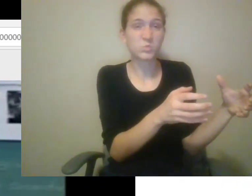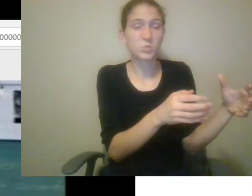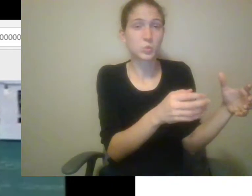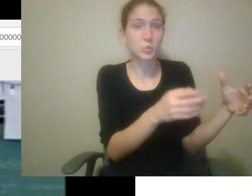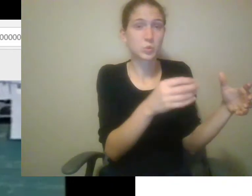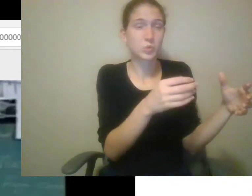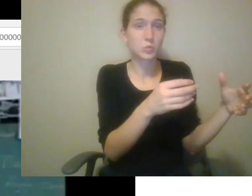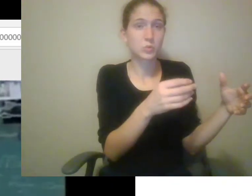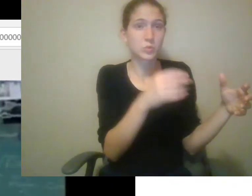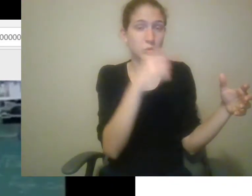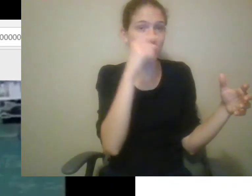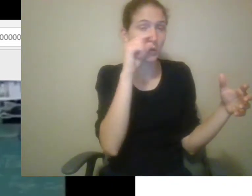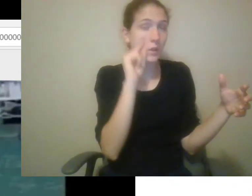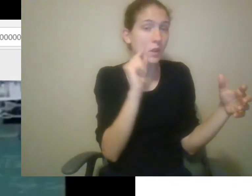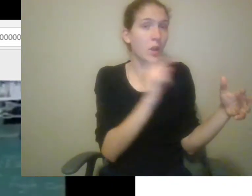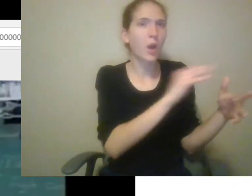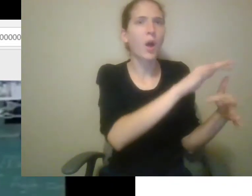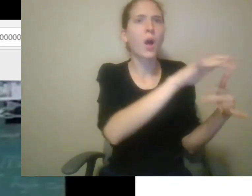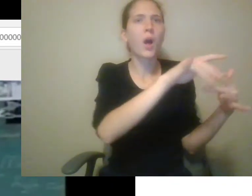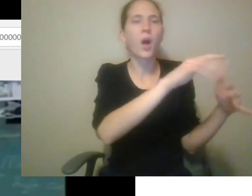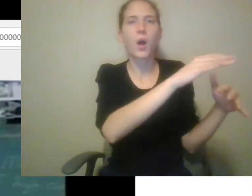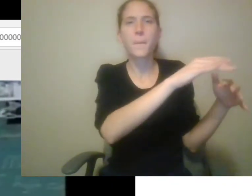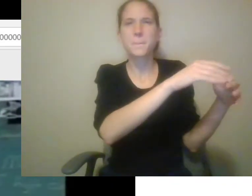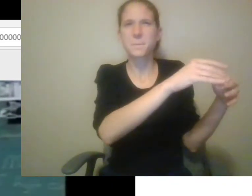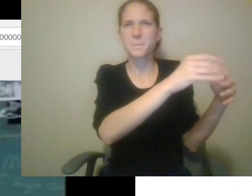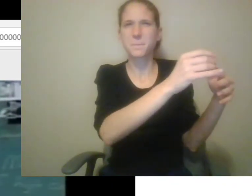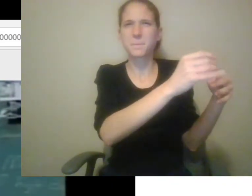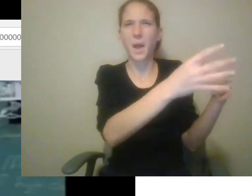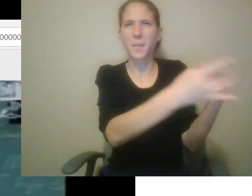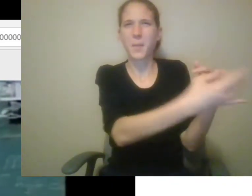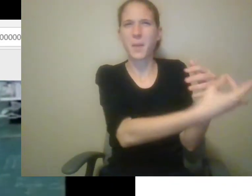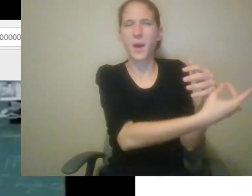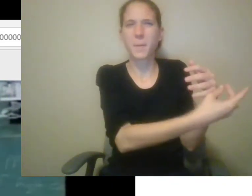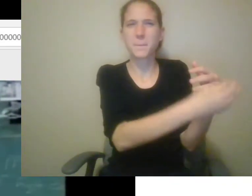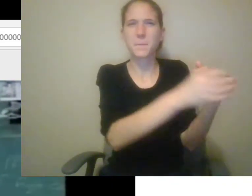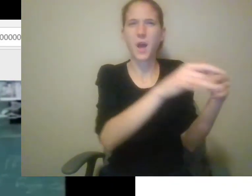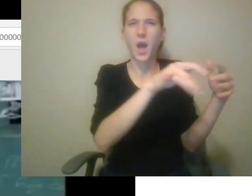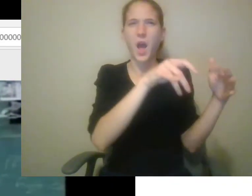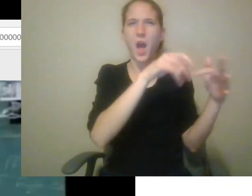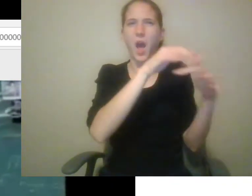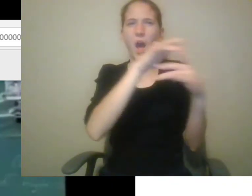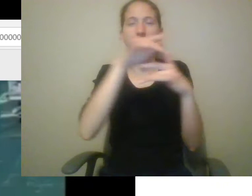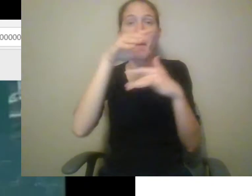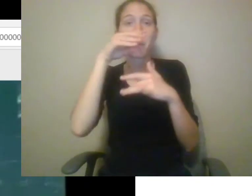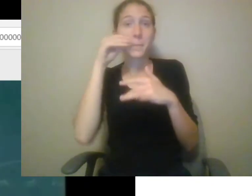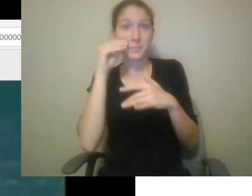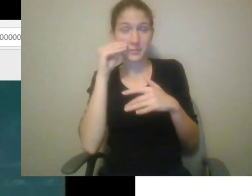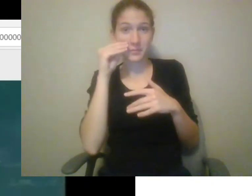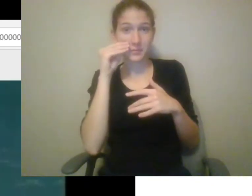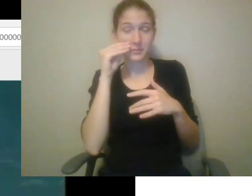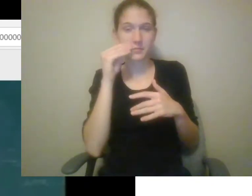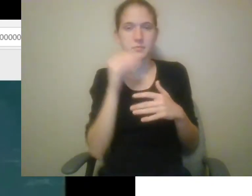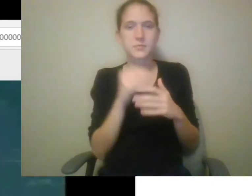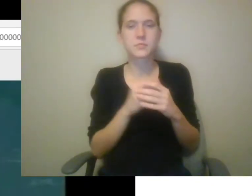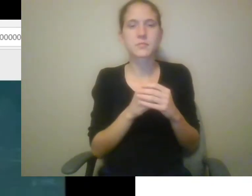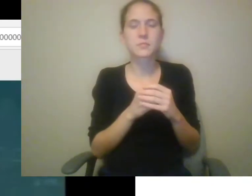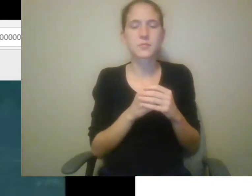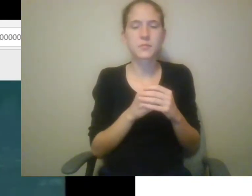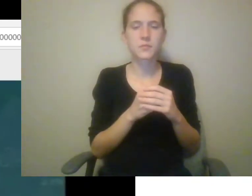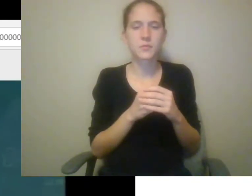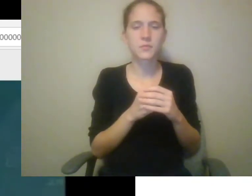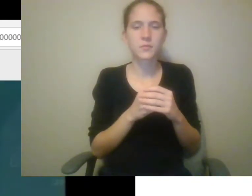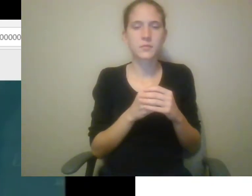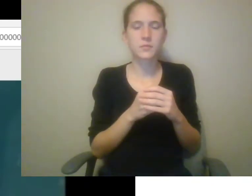real amazing thing that a lot of times we don't realize. When you smell something, you are